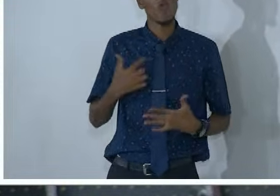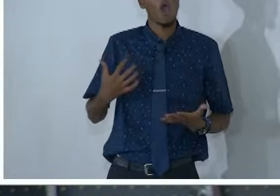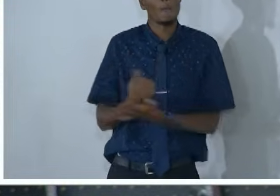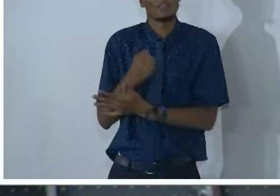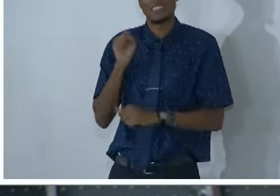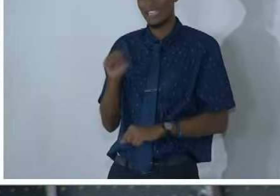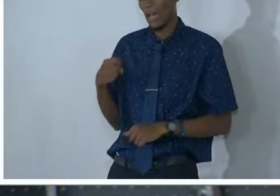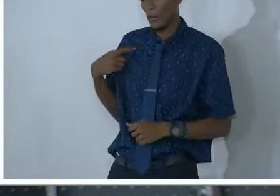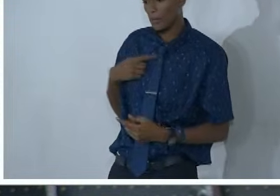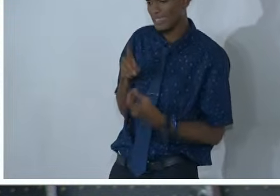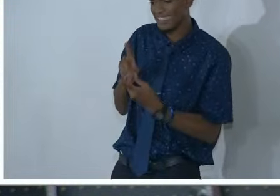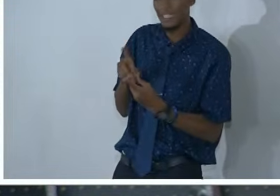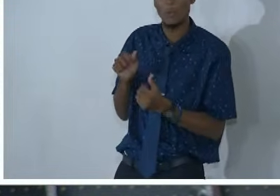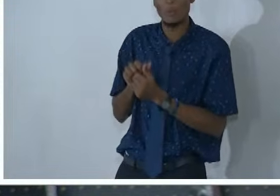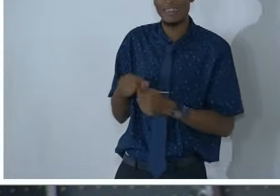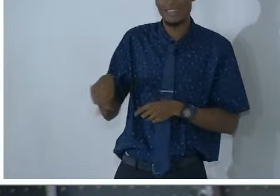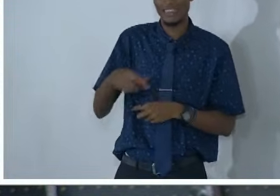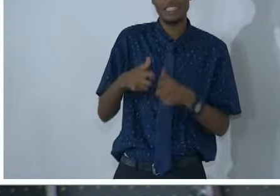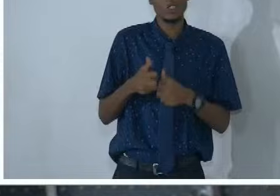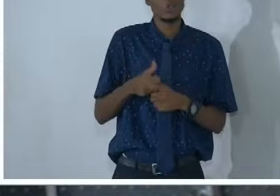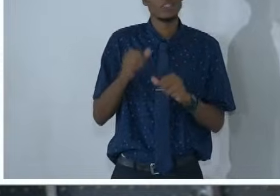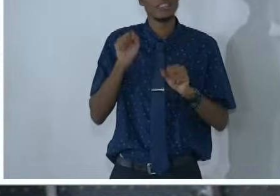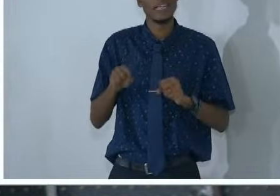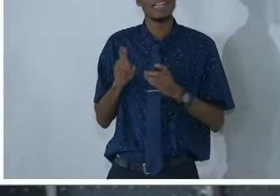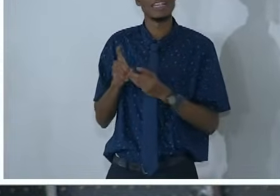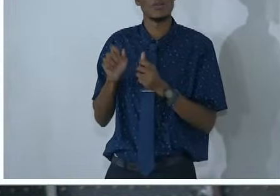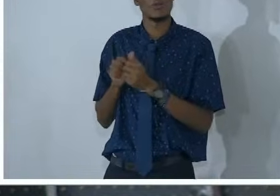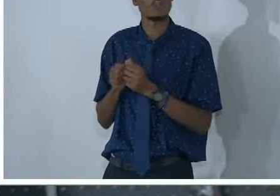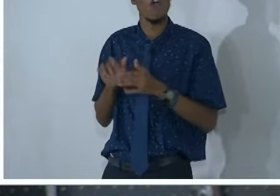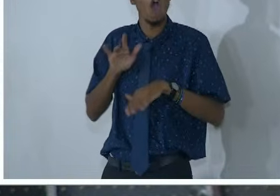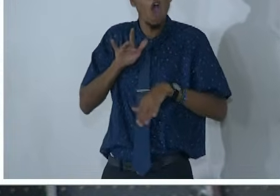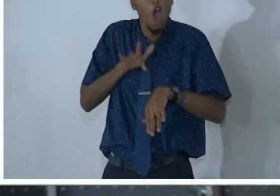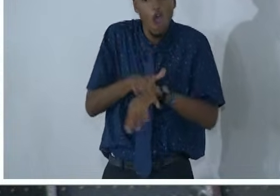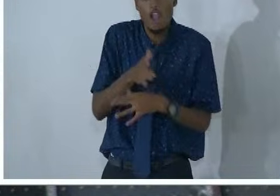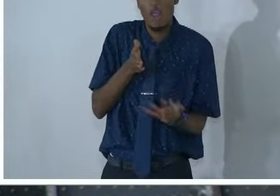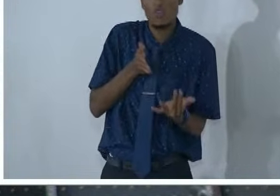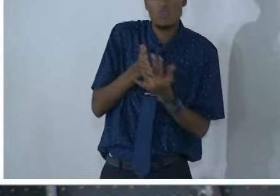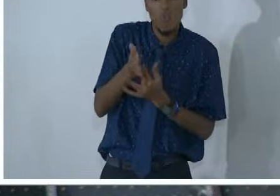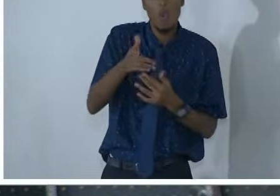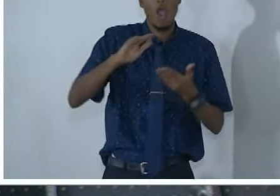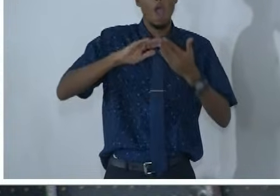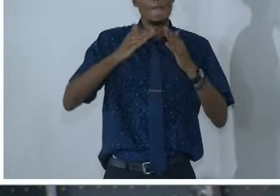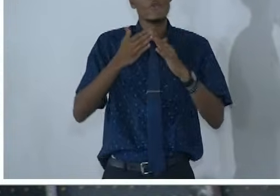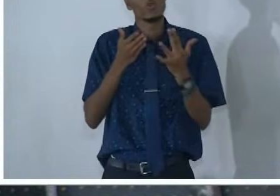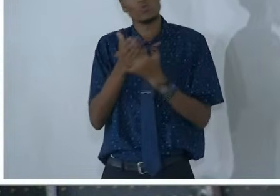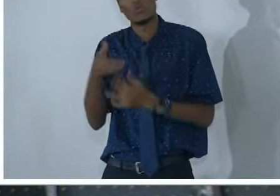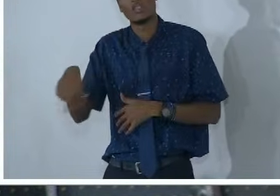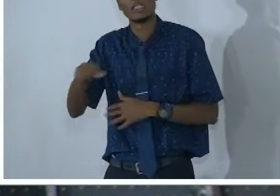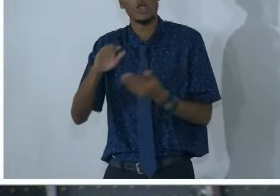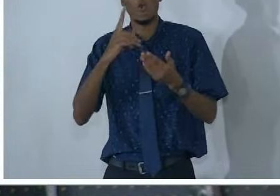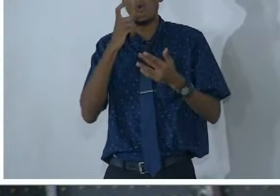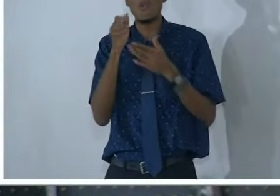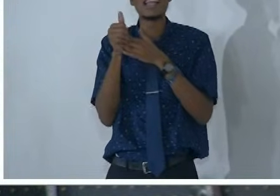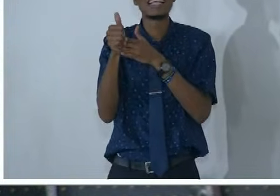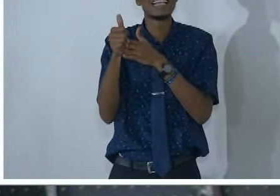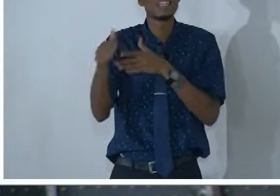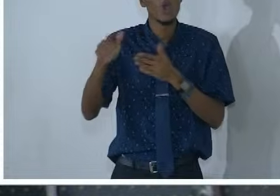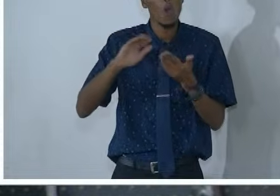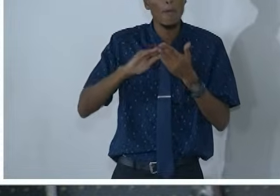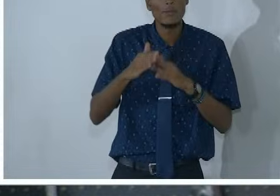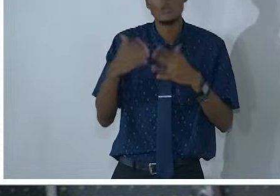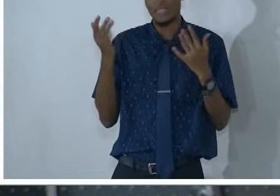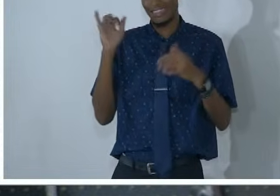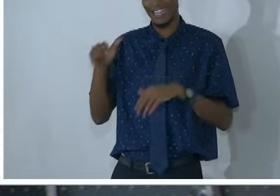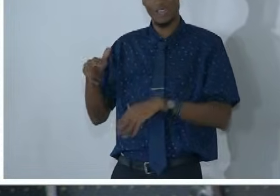level of the community, whether through community leaders, through the mechanism that is created by this bill, hopefully